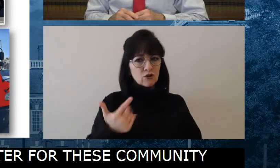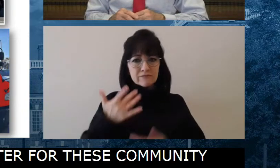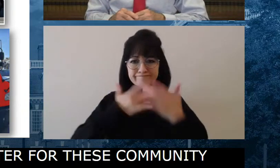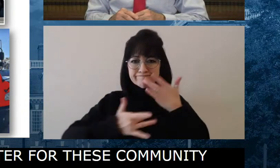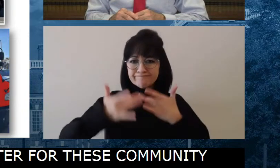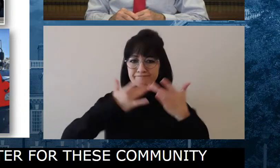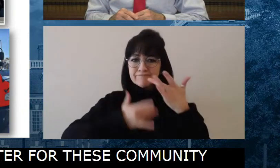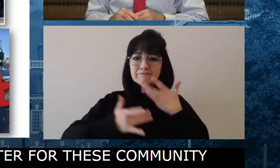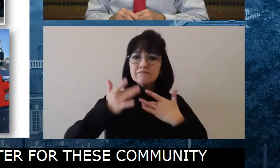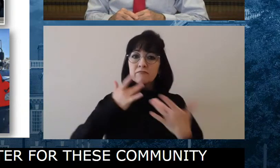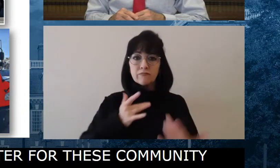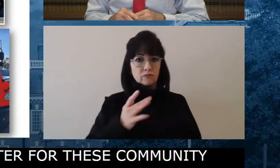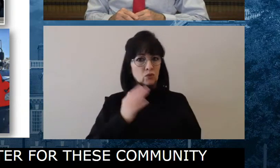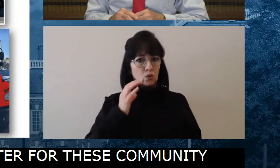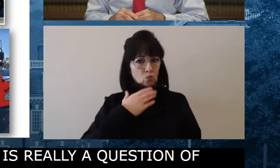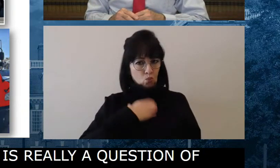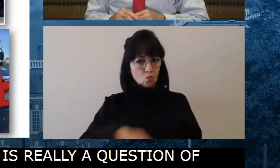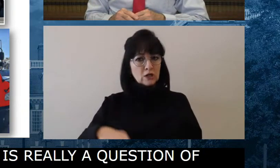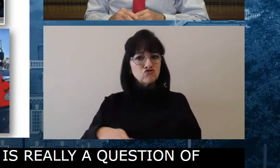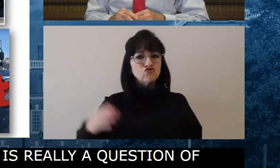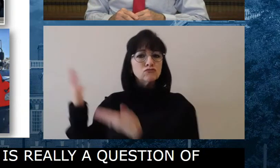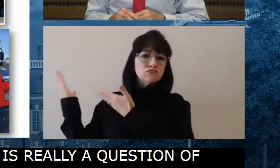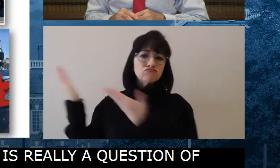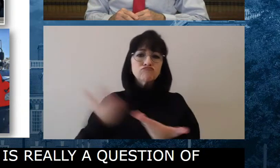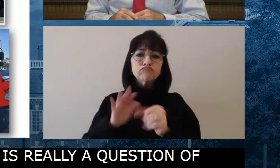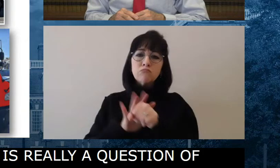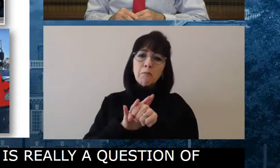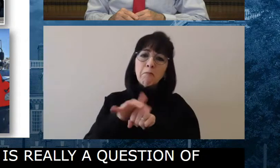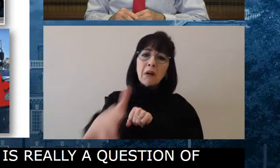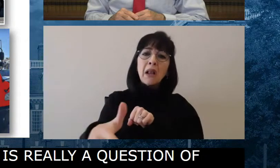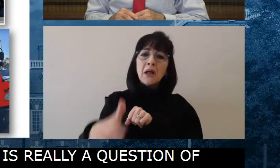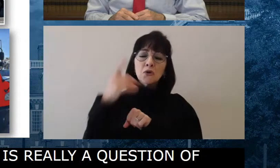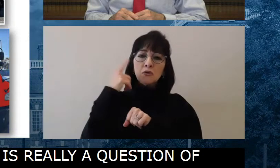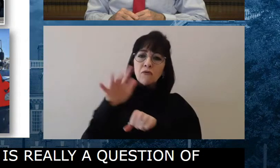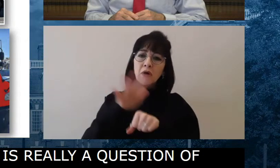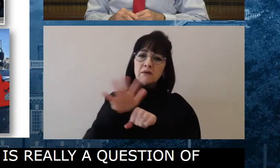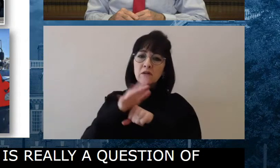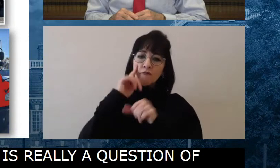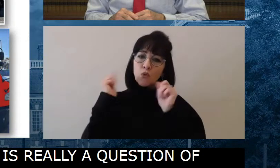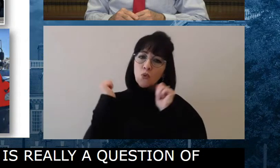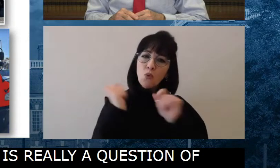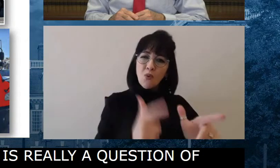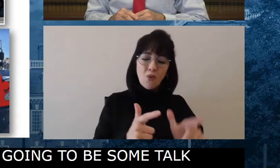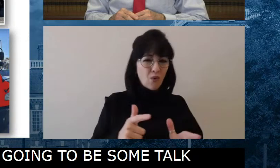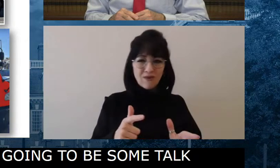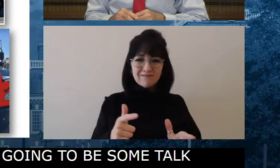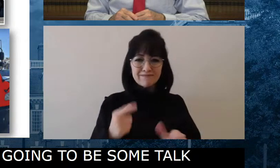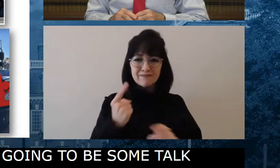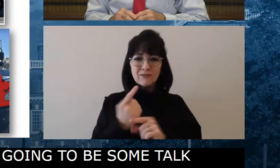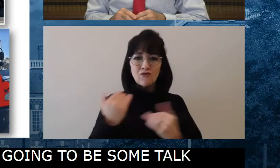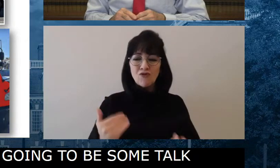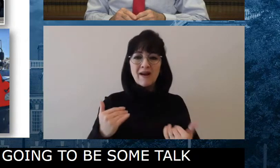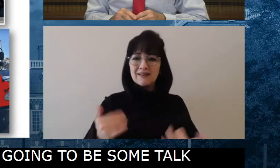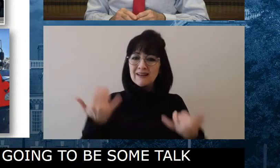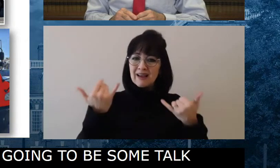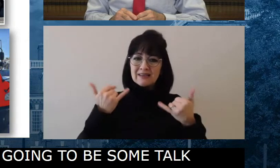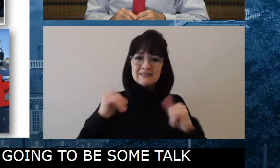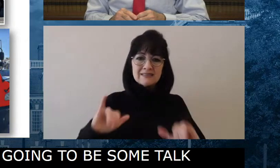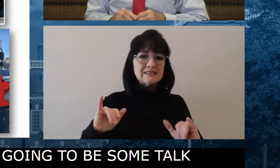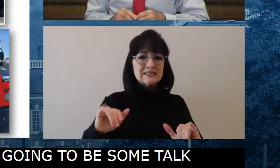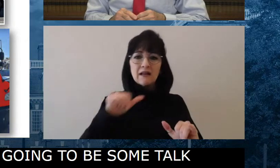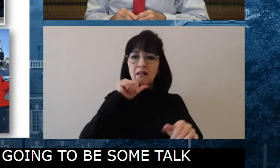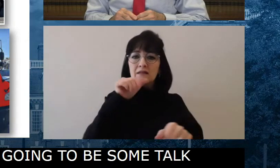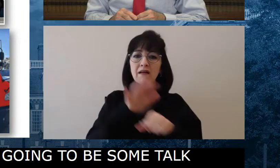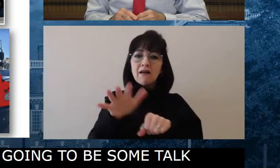discussion on our White House call earlier today on the imminent approval, hopefully, of the